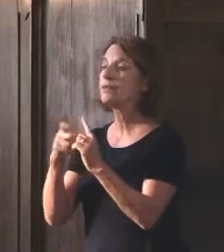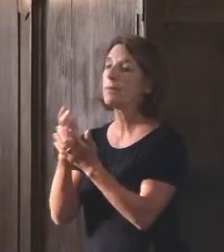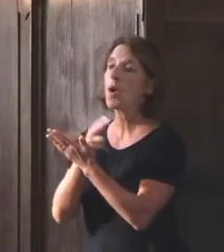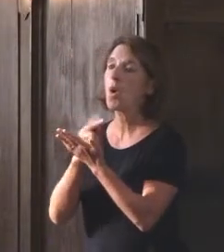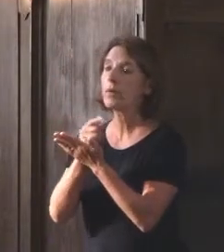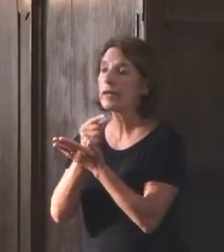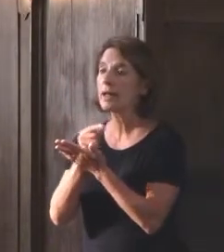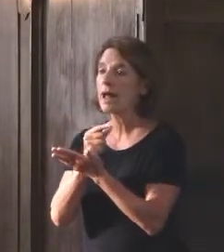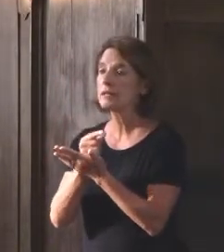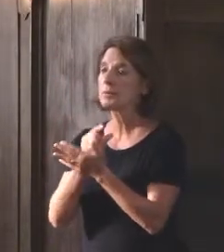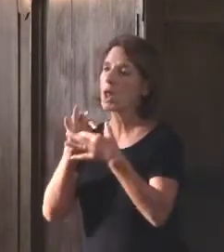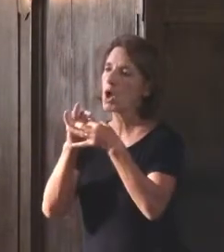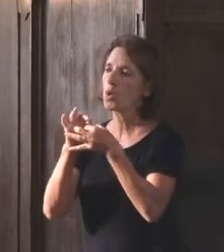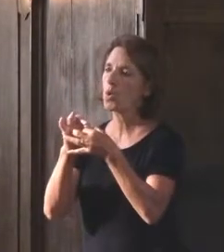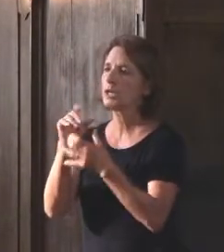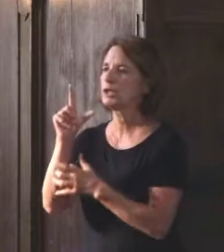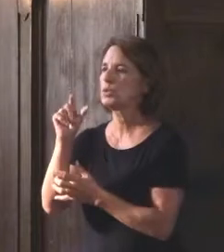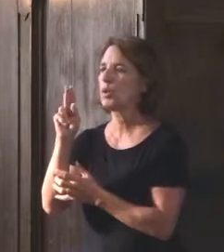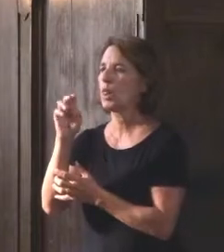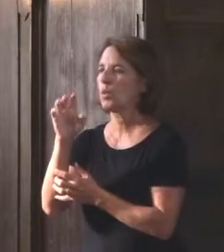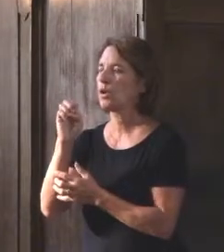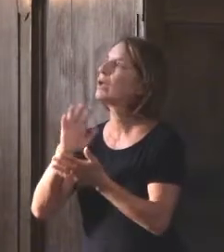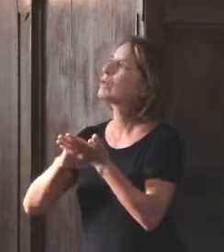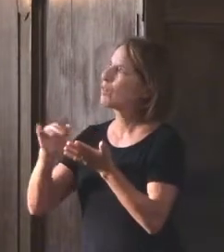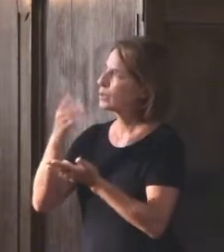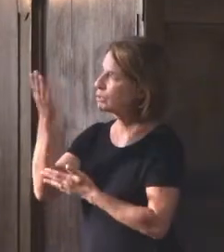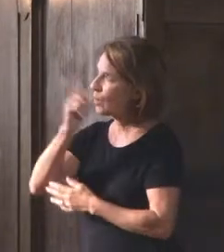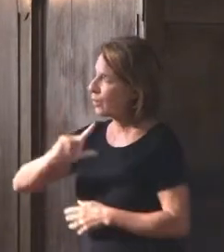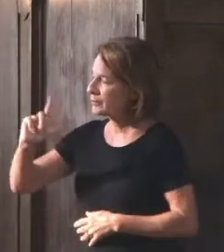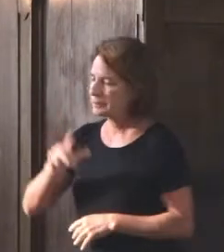Gospel according to Luke.